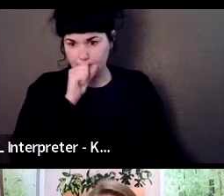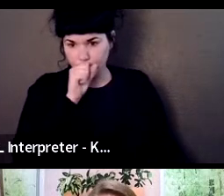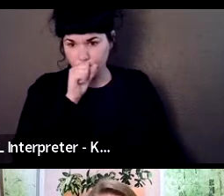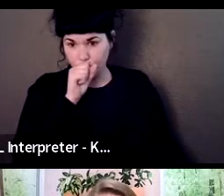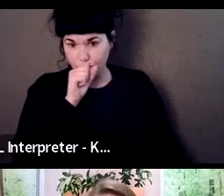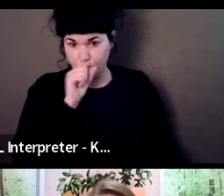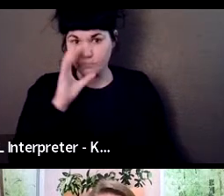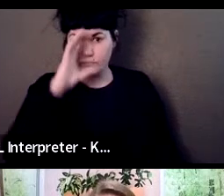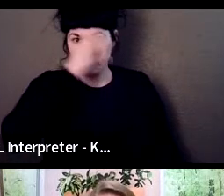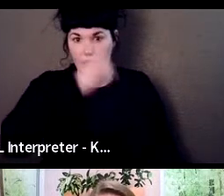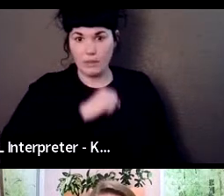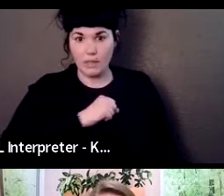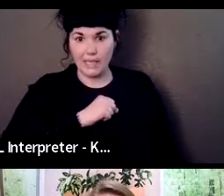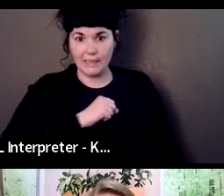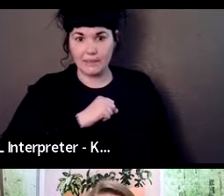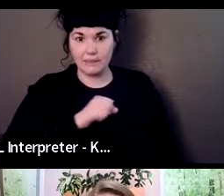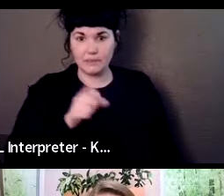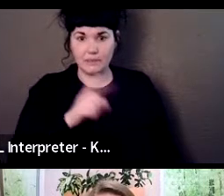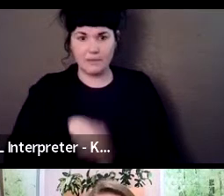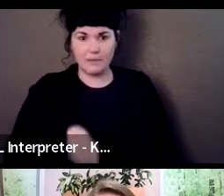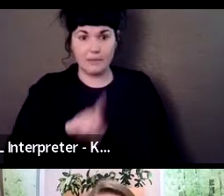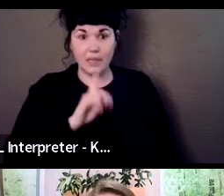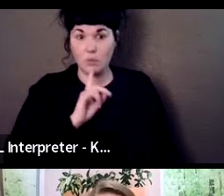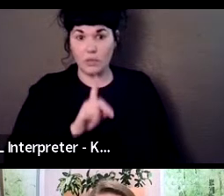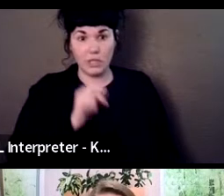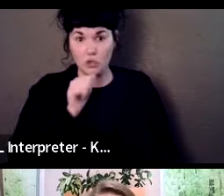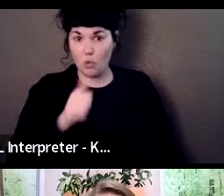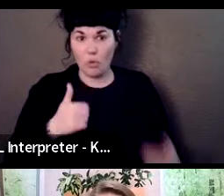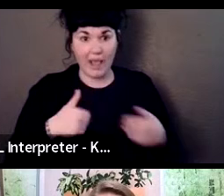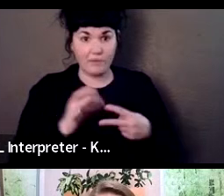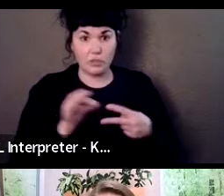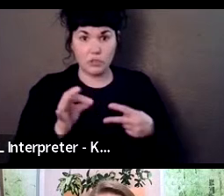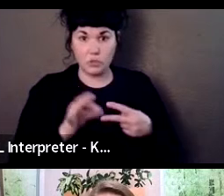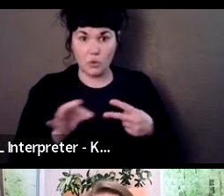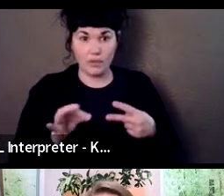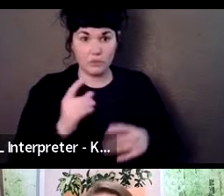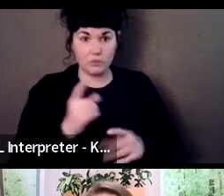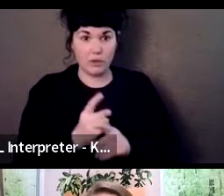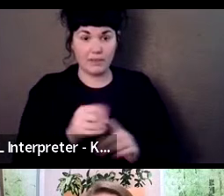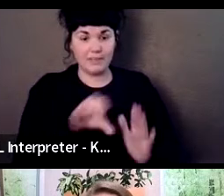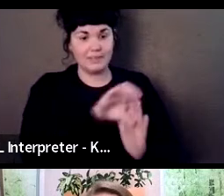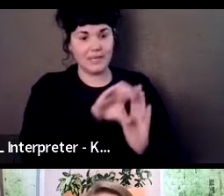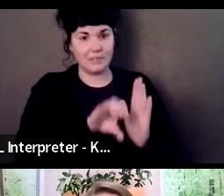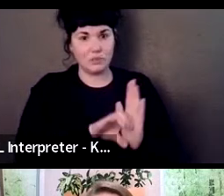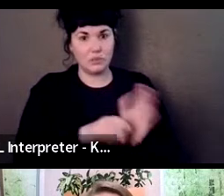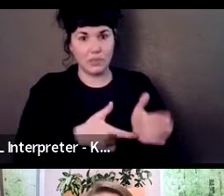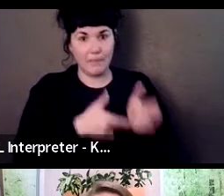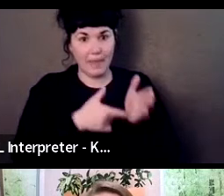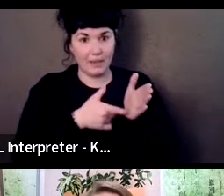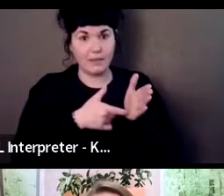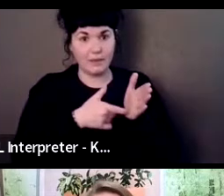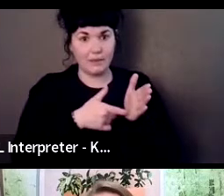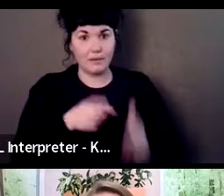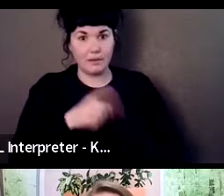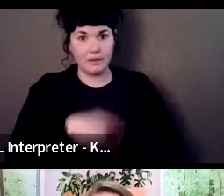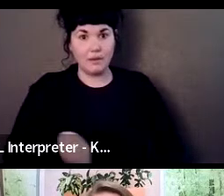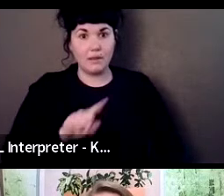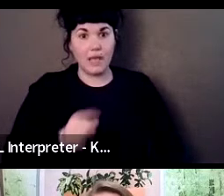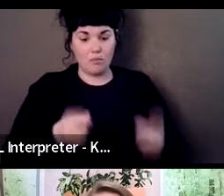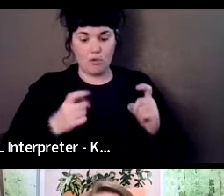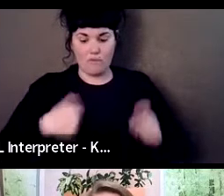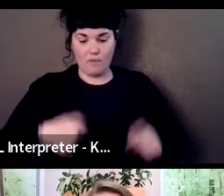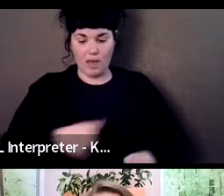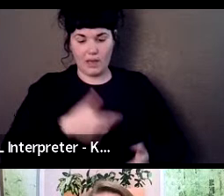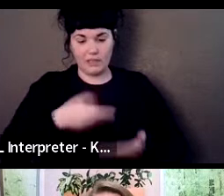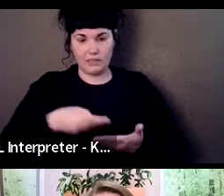I guess they don't really have a choice, right? Like it's constitutionally mandated that they provide us funding. So